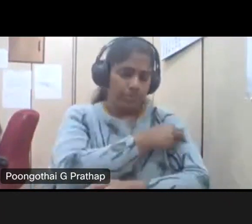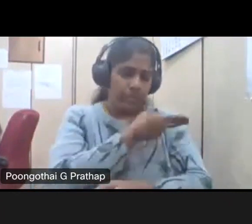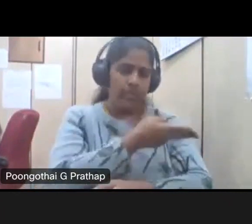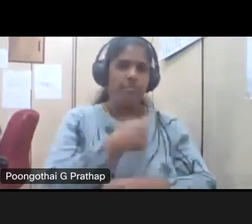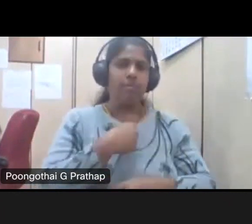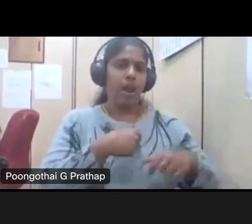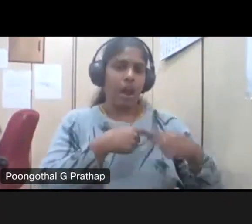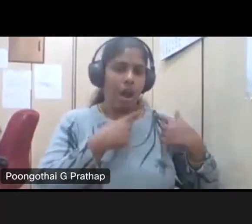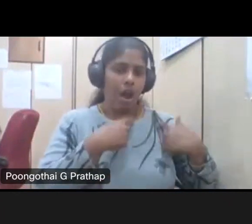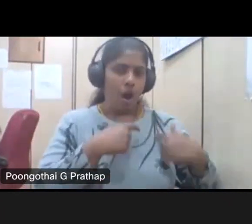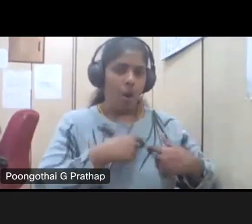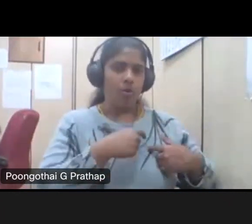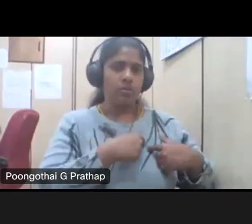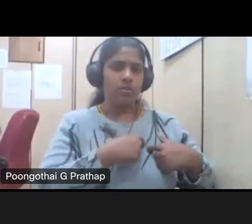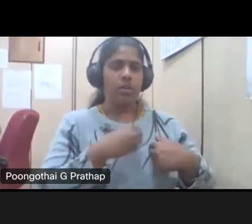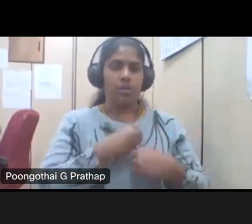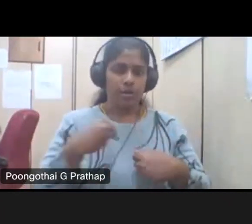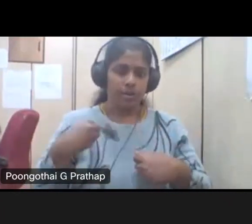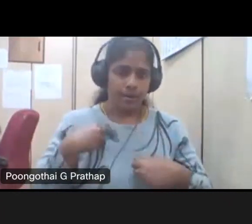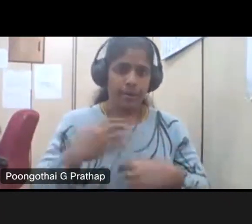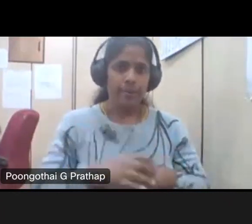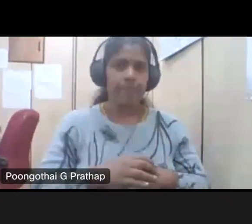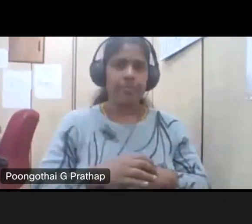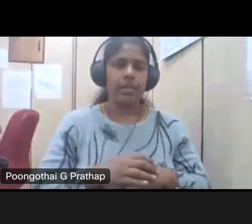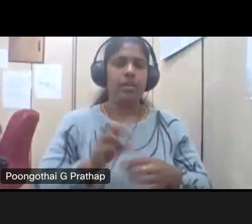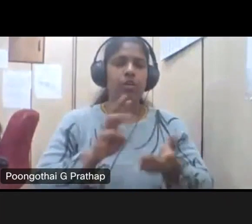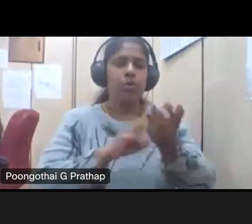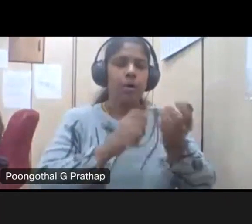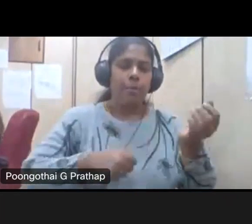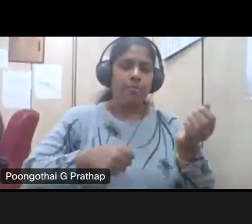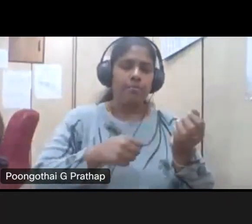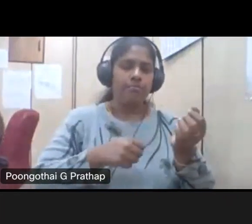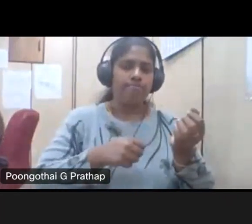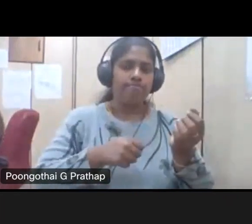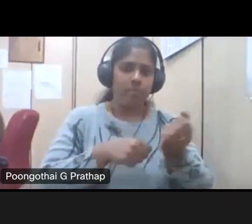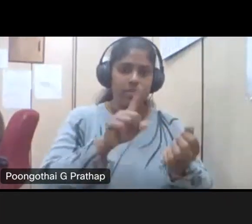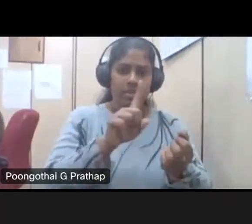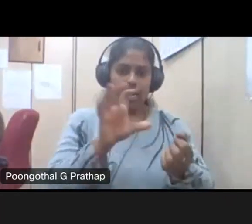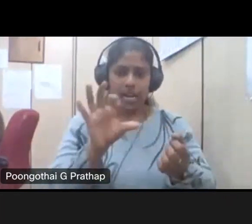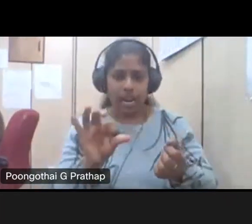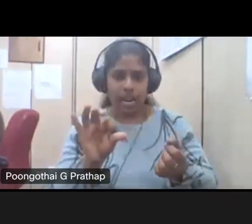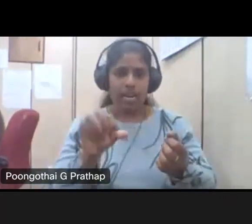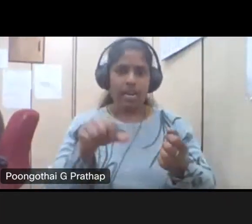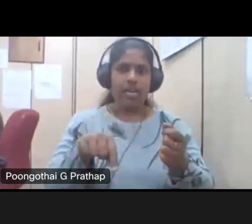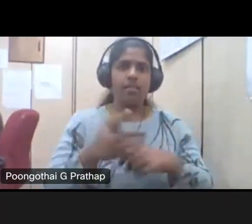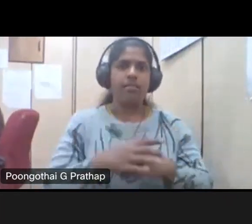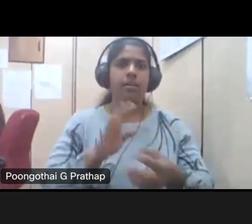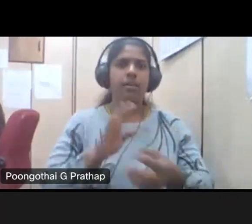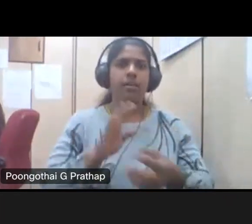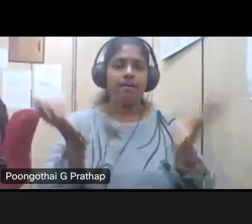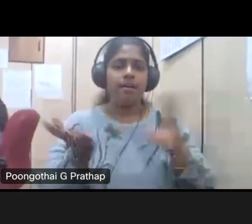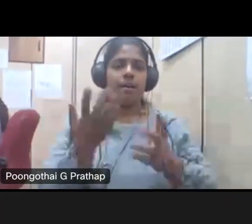at Manipal Hospital on the 19th of March, which is this Sunday, to celebrate World Down Syndrome